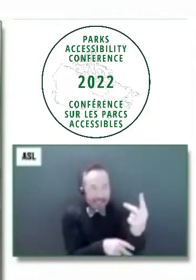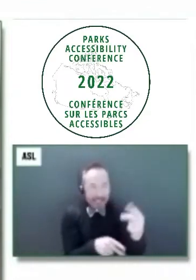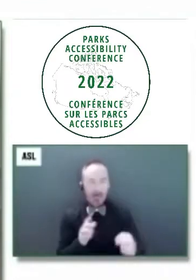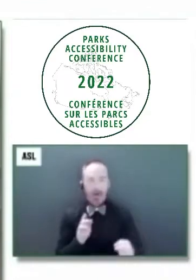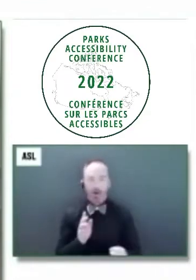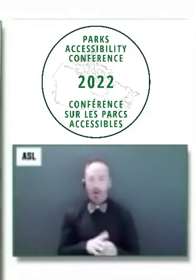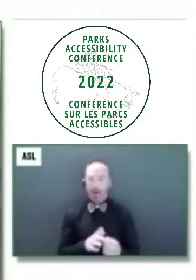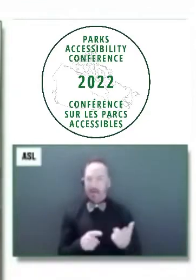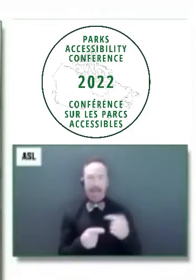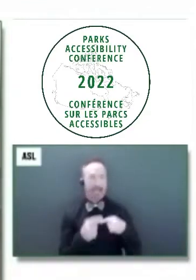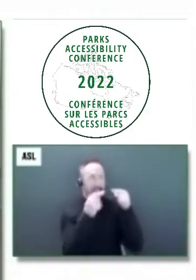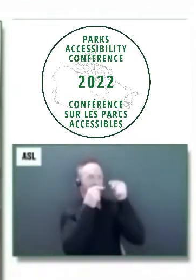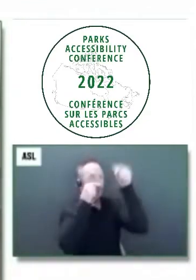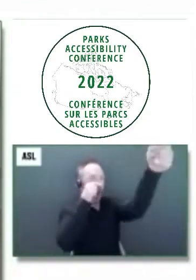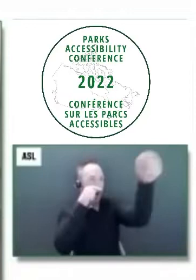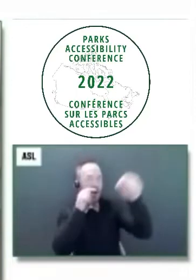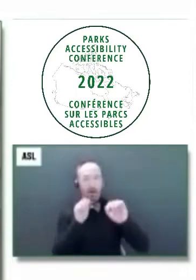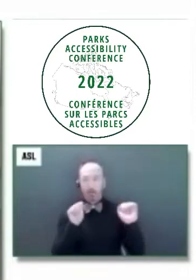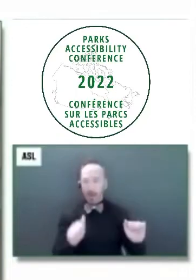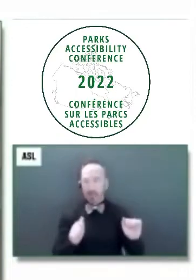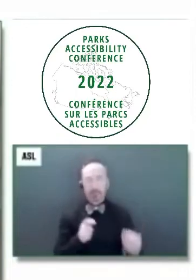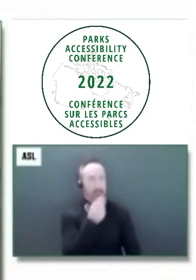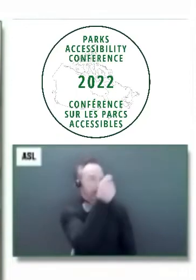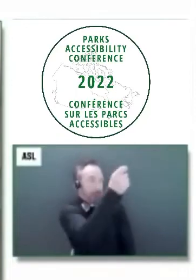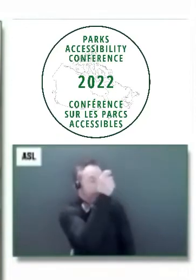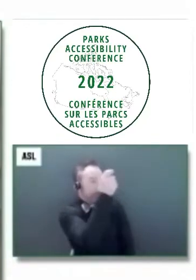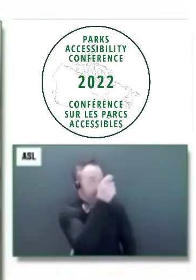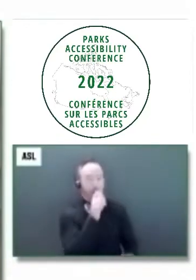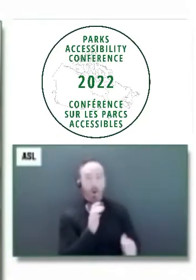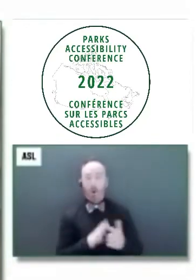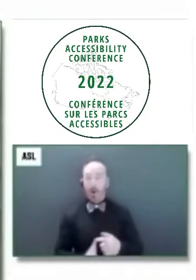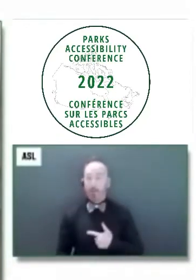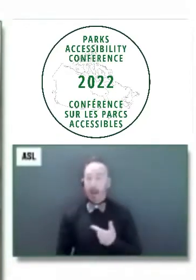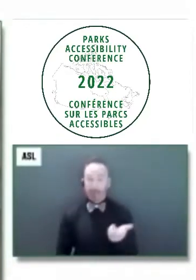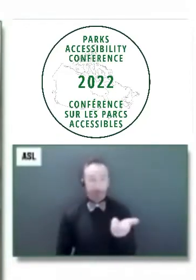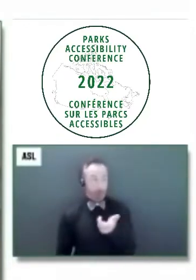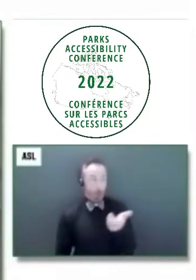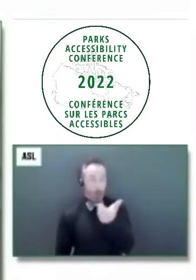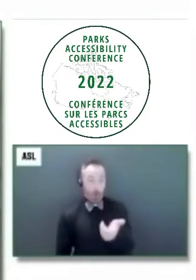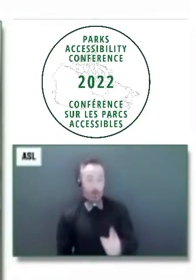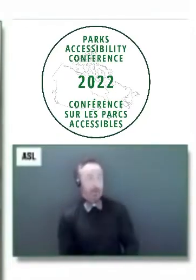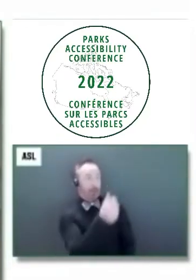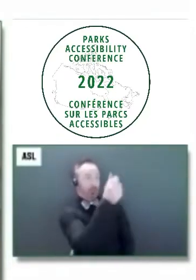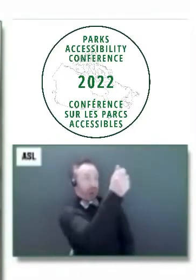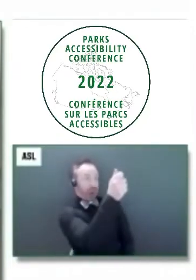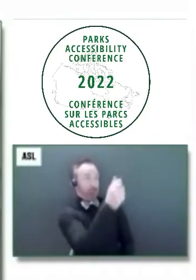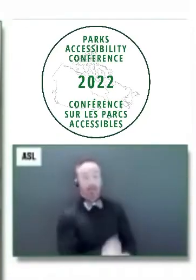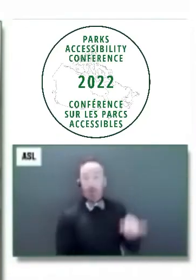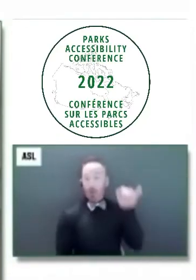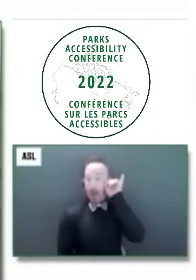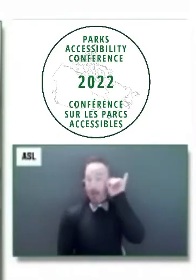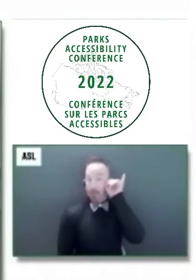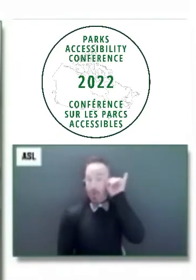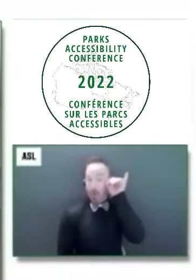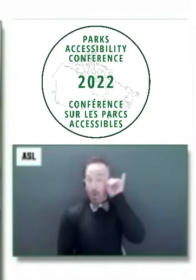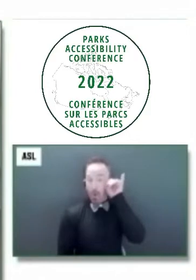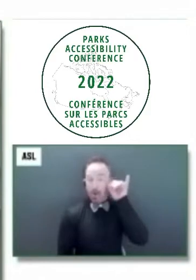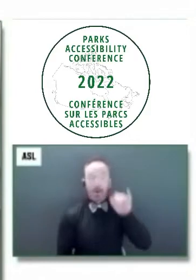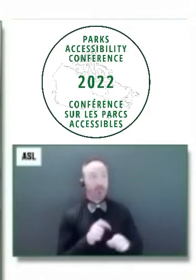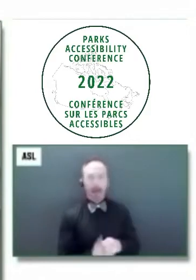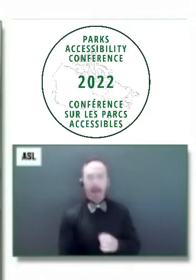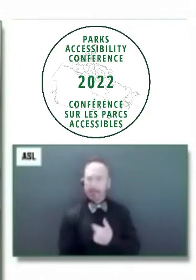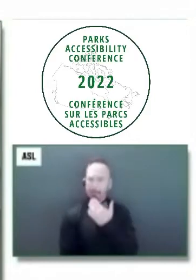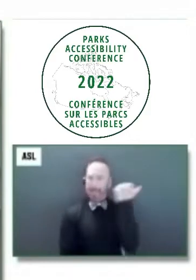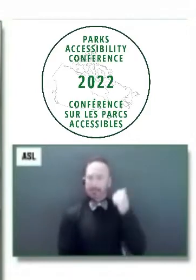great for me to catch a clean magnified photo on my phone, even with one of the best iPhone cameras there is. I typically defer to my